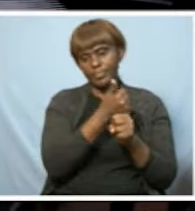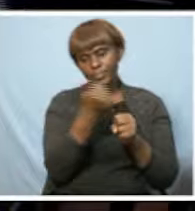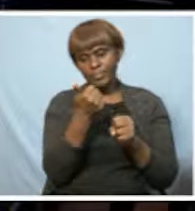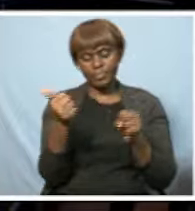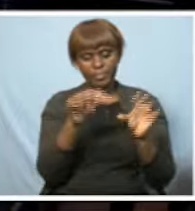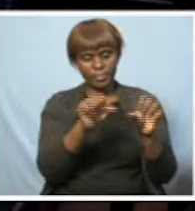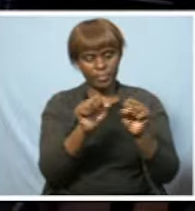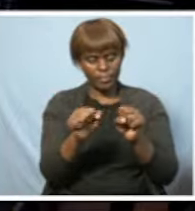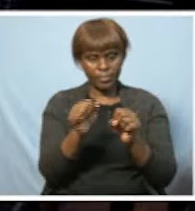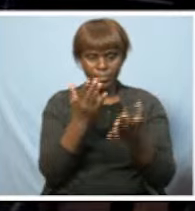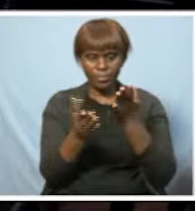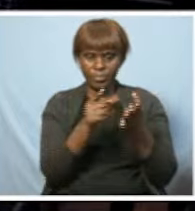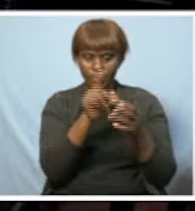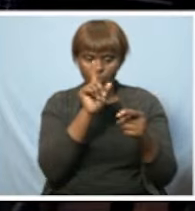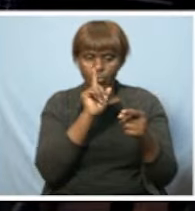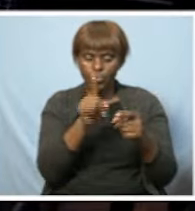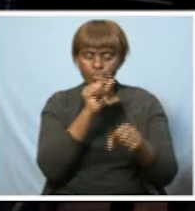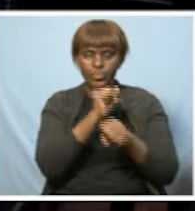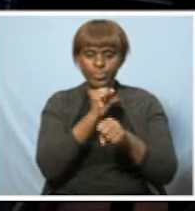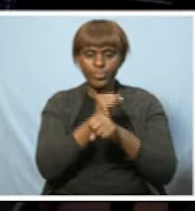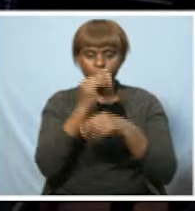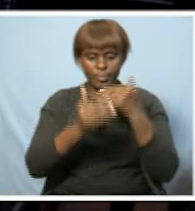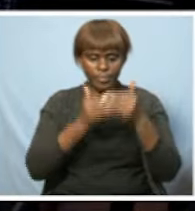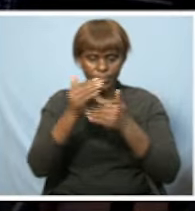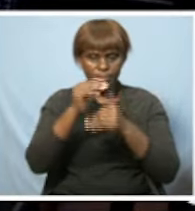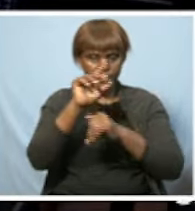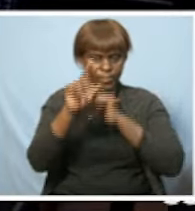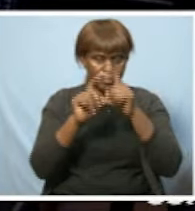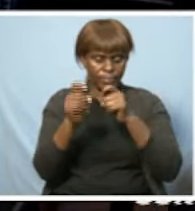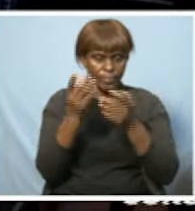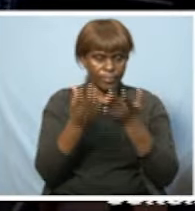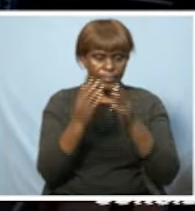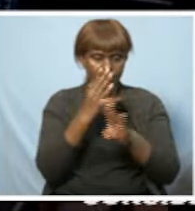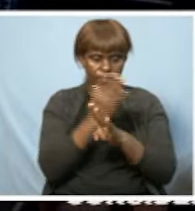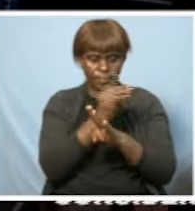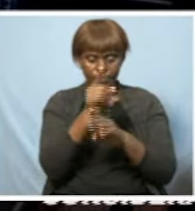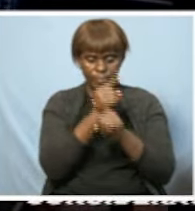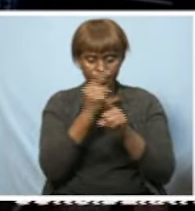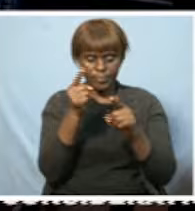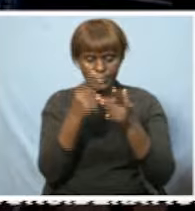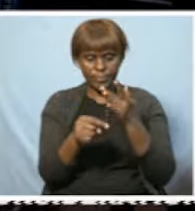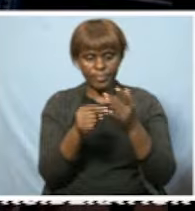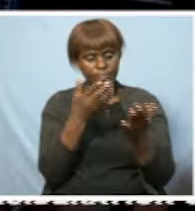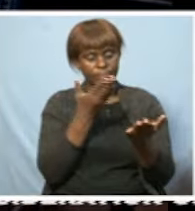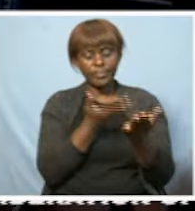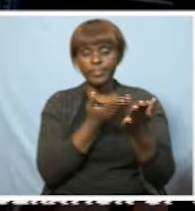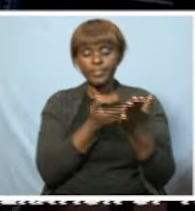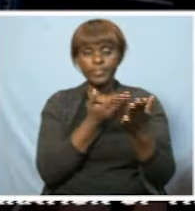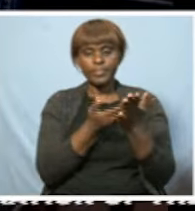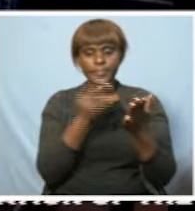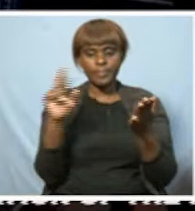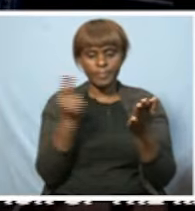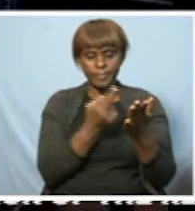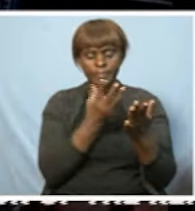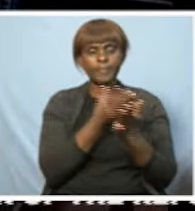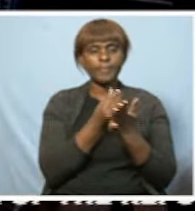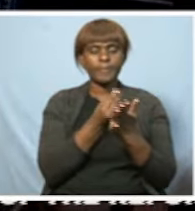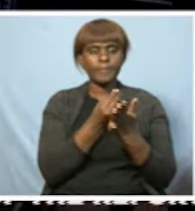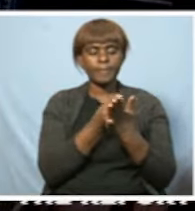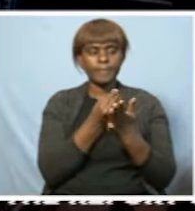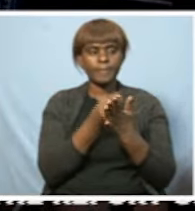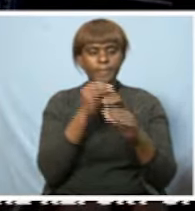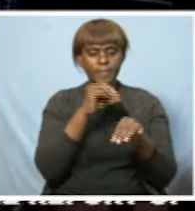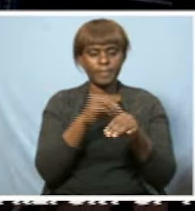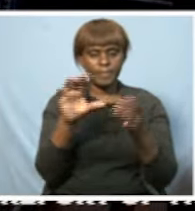to whether it is done. Then the next question, Chair, may be, before you just, it's on retained funds on page